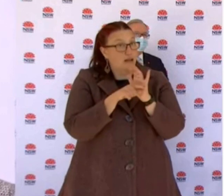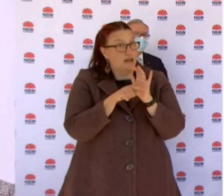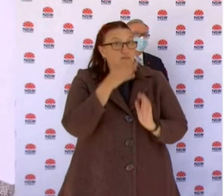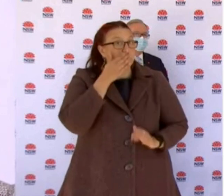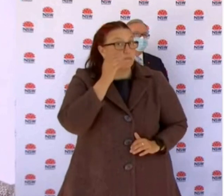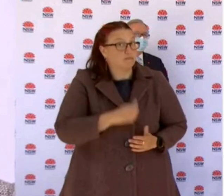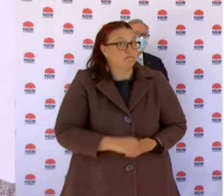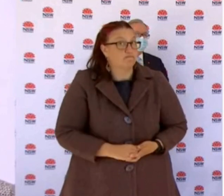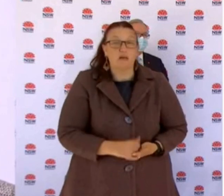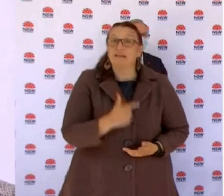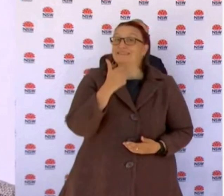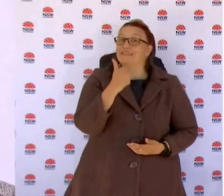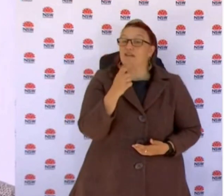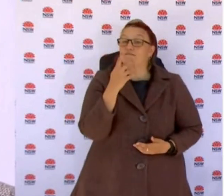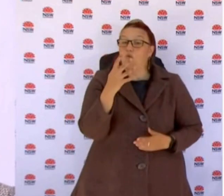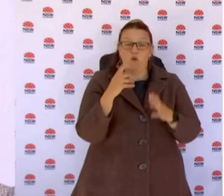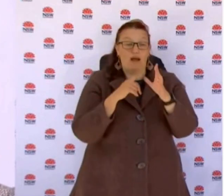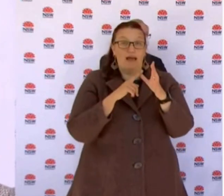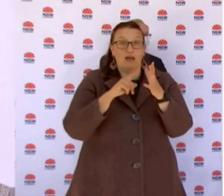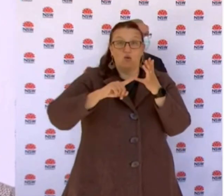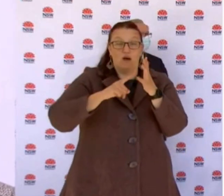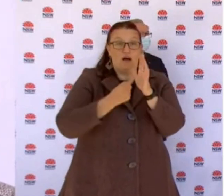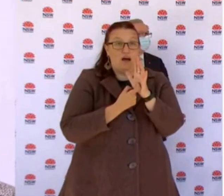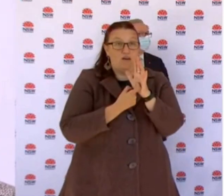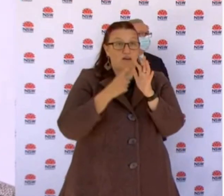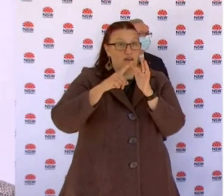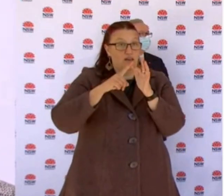at 74 Aurelia,